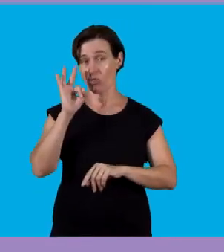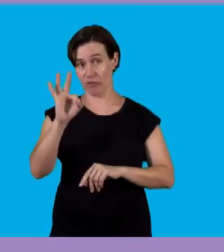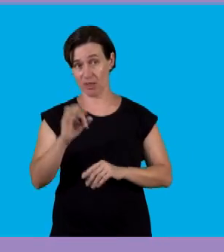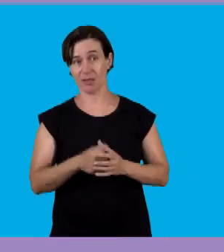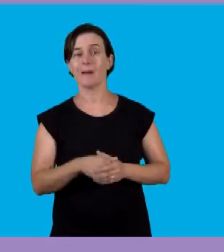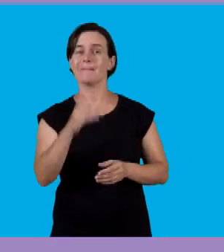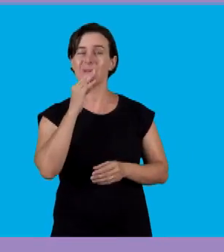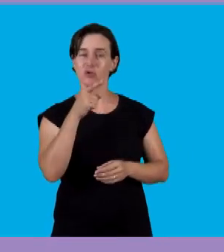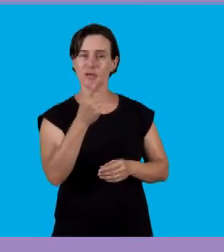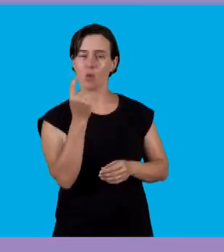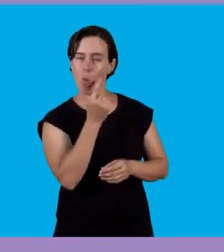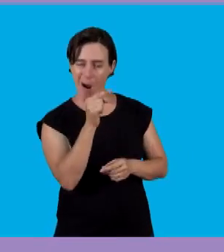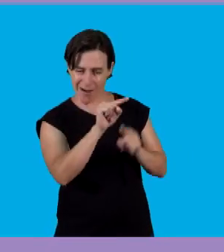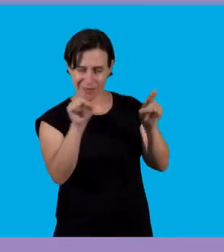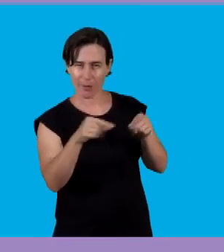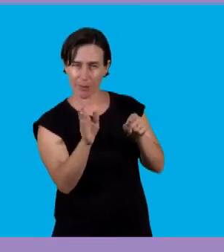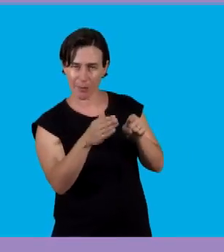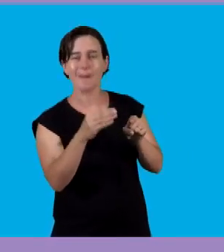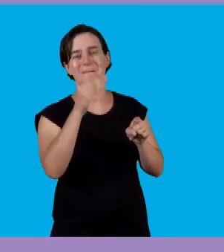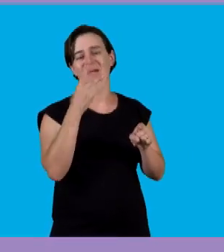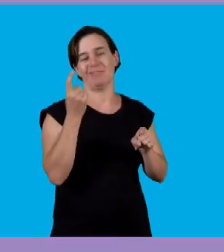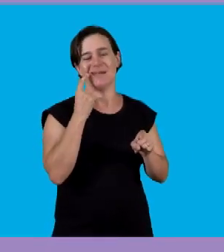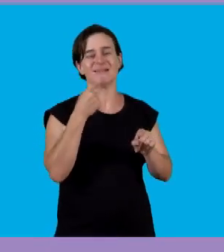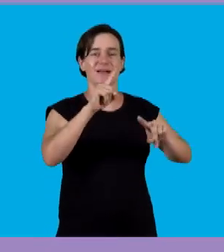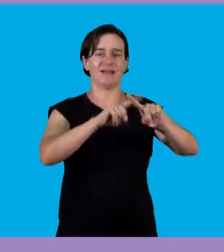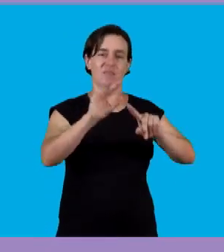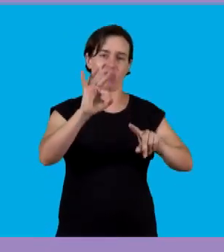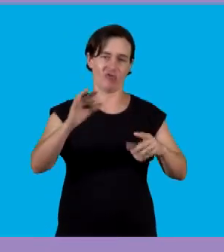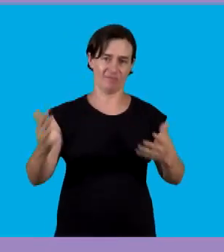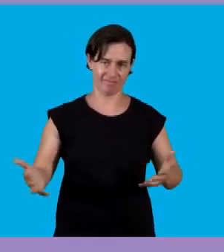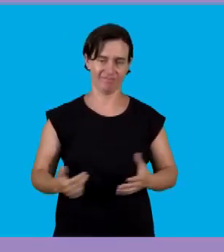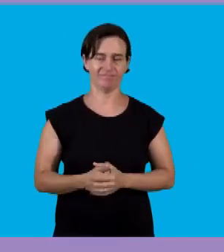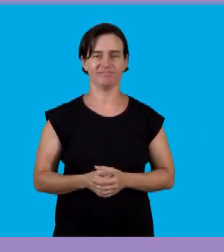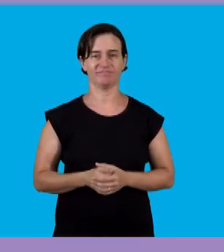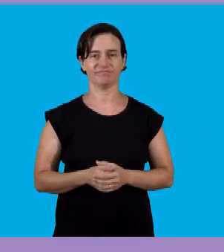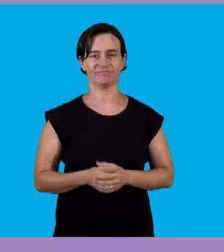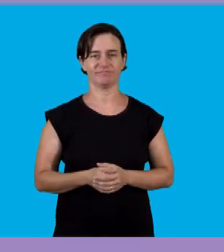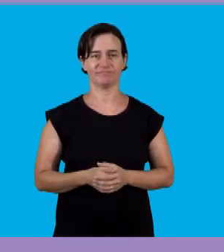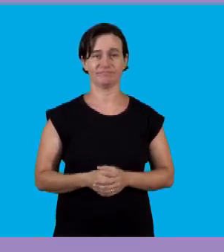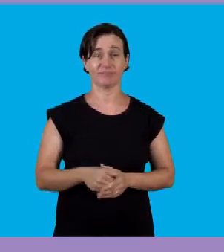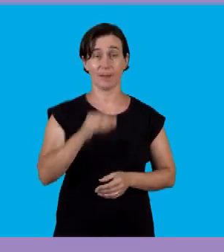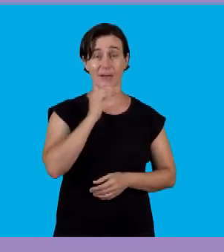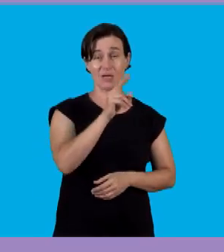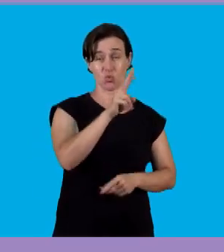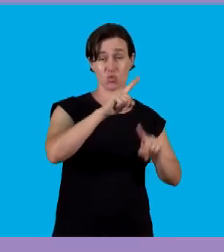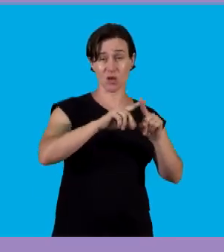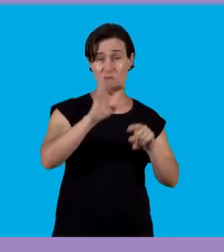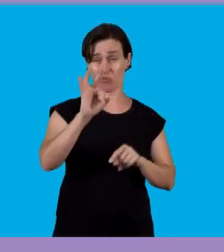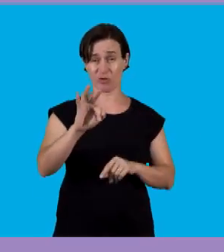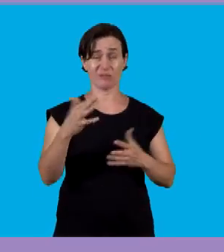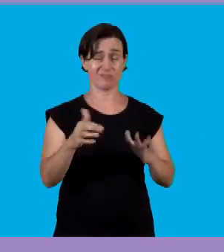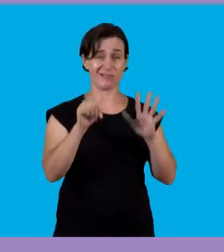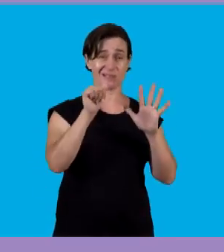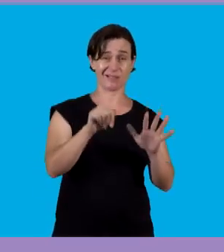So that is the missing part of our formula. We are multiplying by that 3. So 2 multiplied by 3